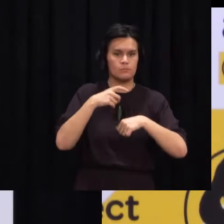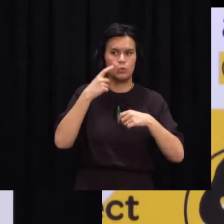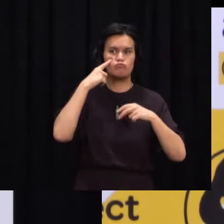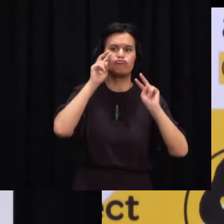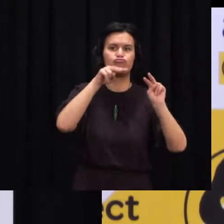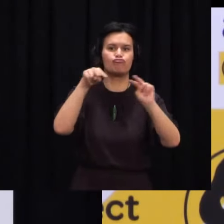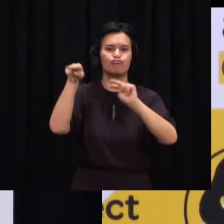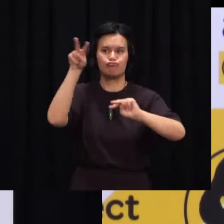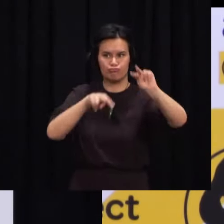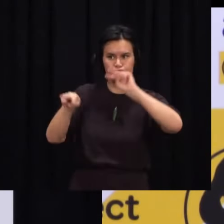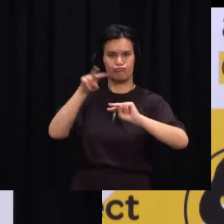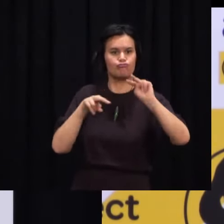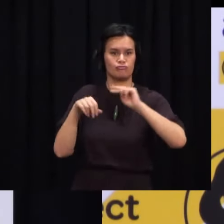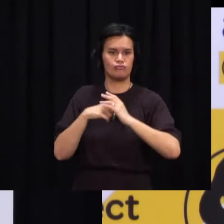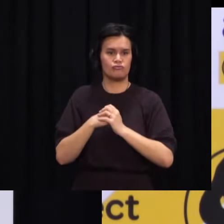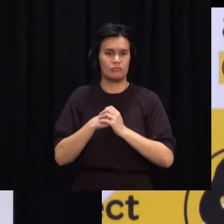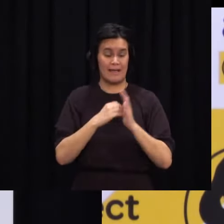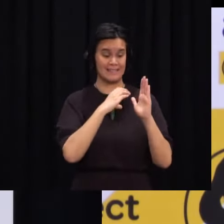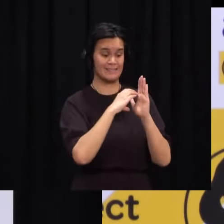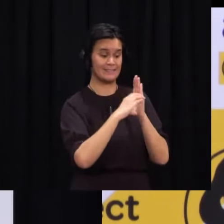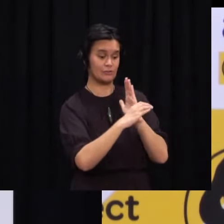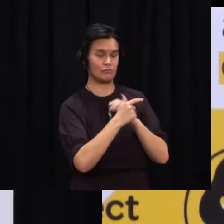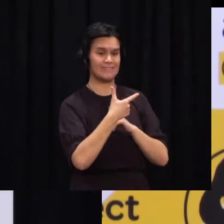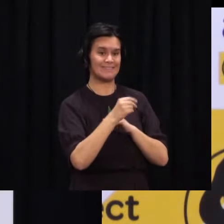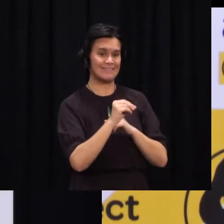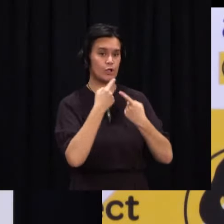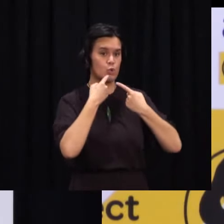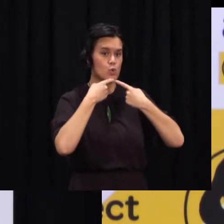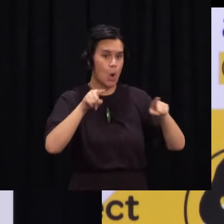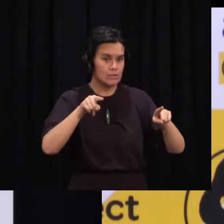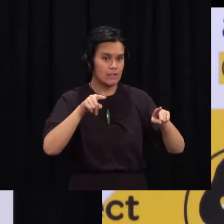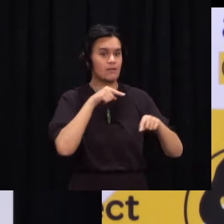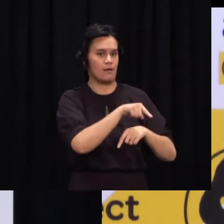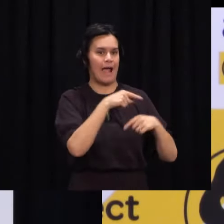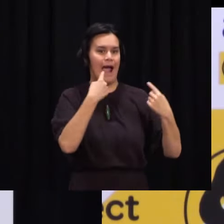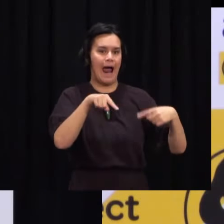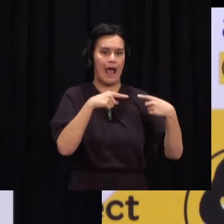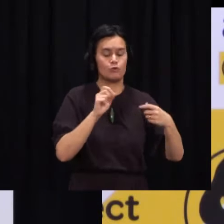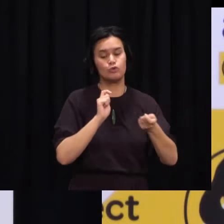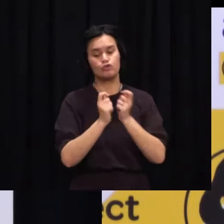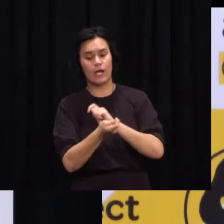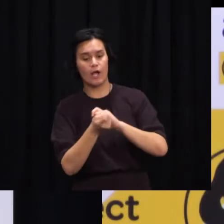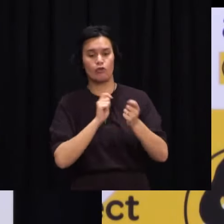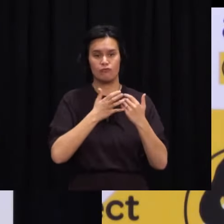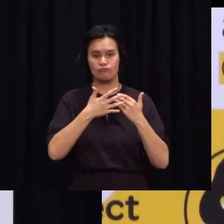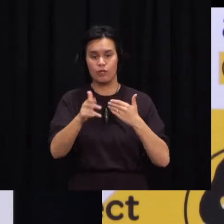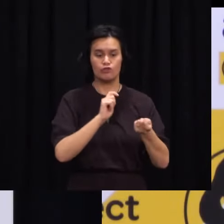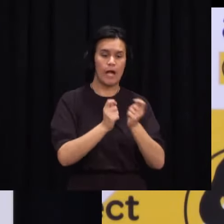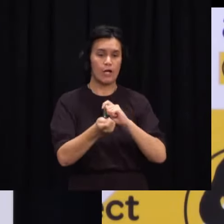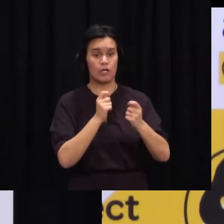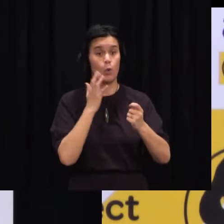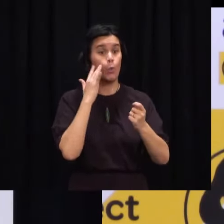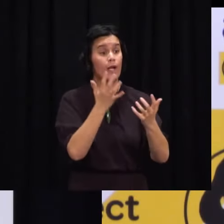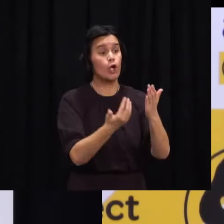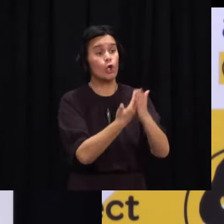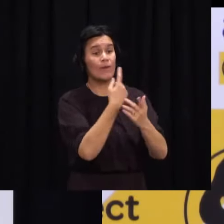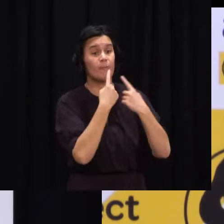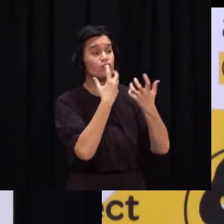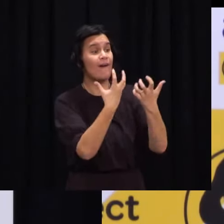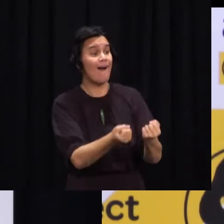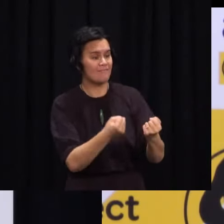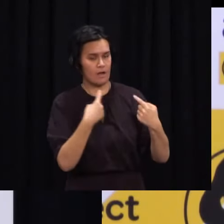we can adjust it as well. That's a good thing about a Section 70 notice. We can just adjust it as we go if there are new information that emerges. Very quickly